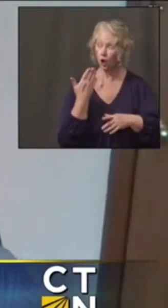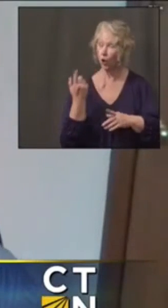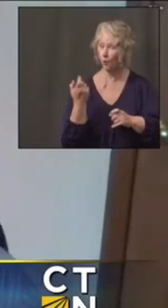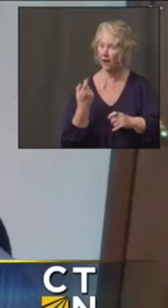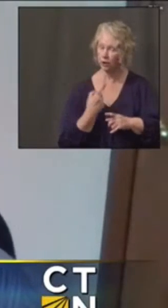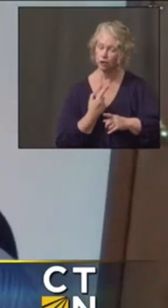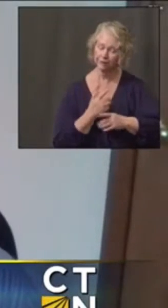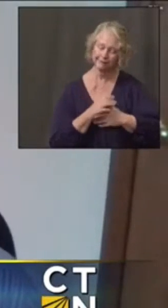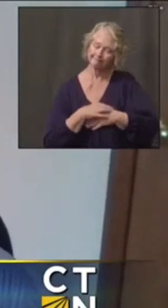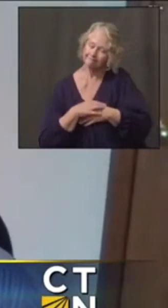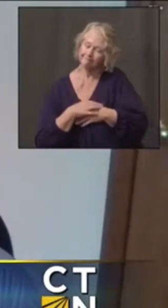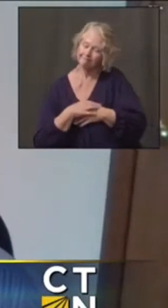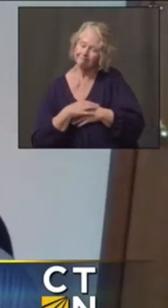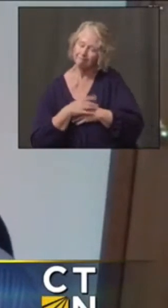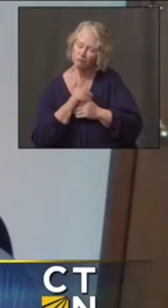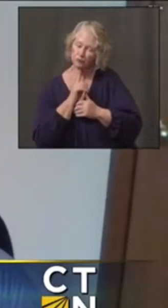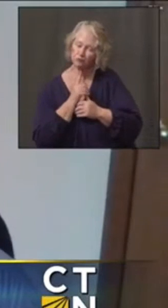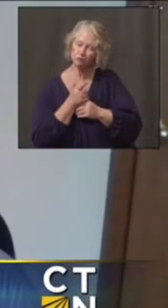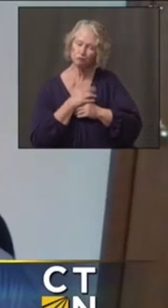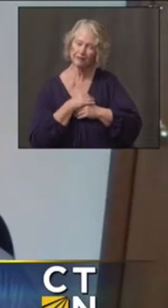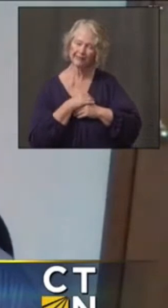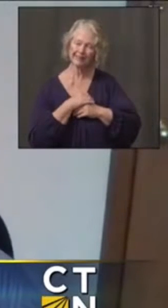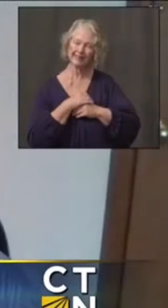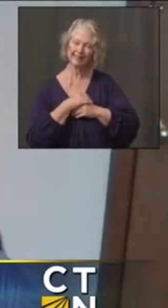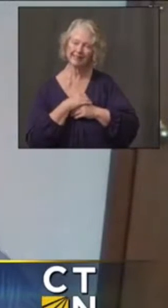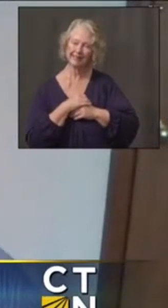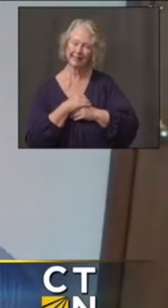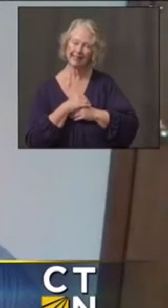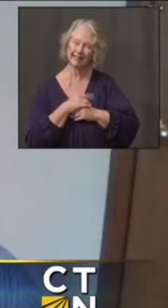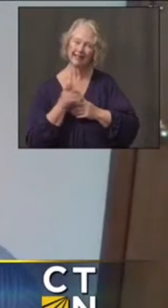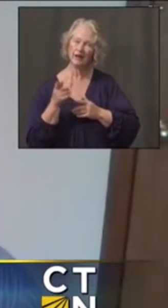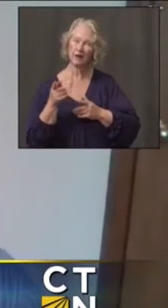you're really, I guess, showing an interest and a